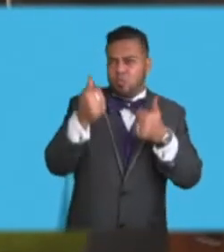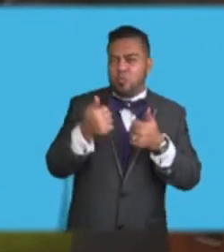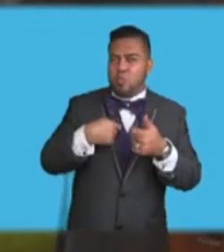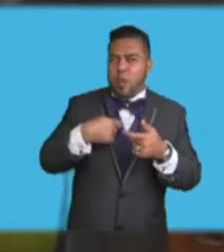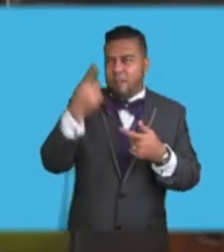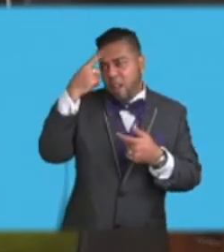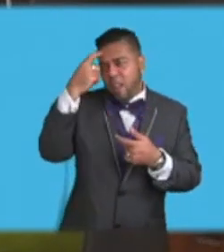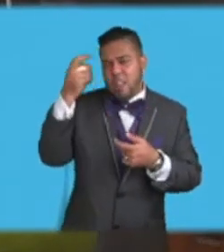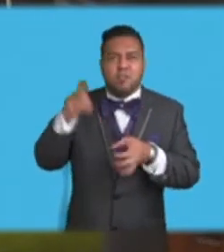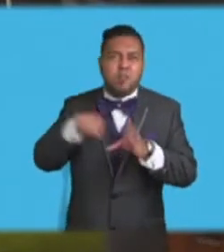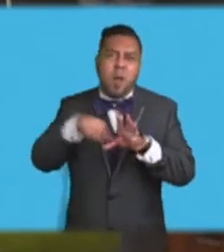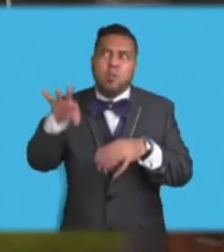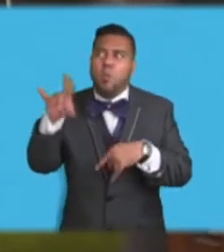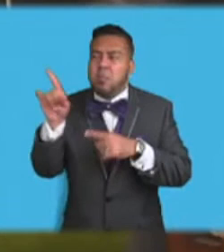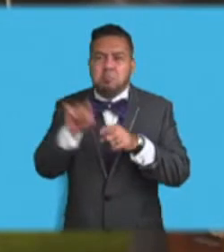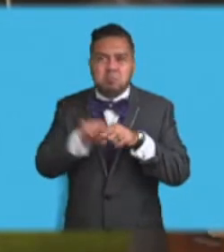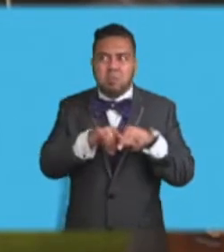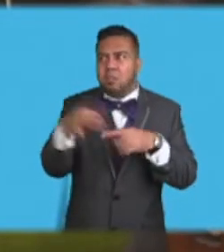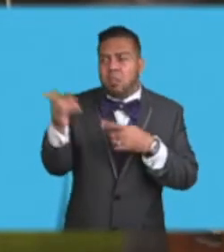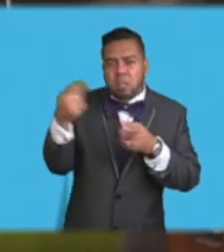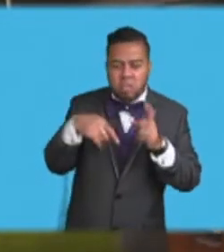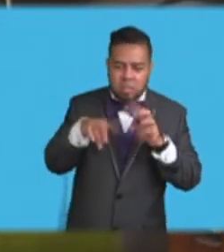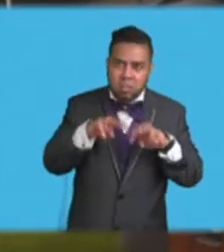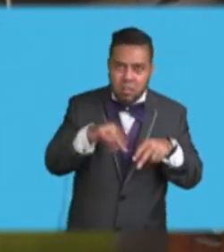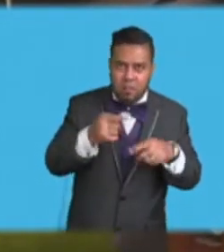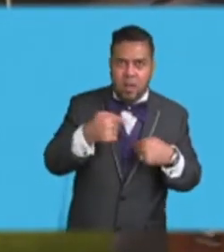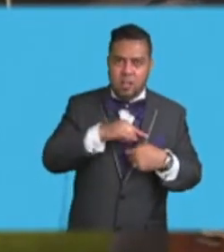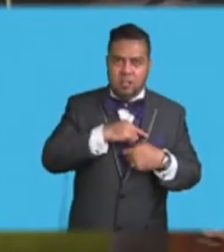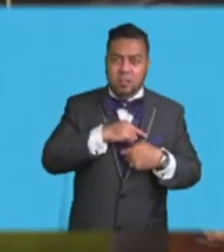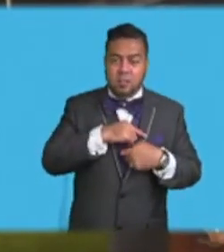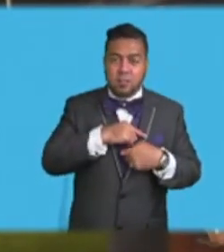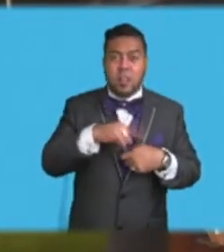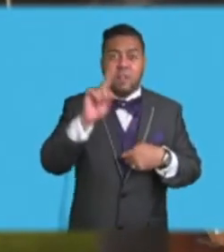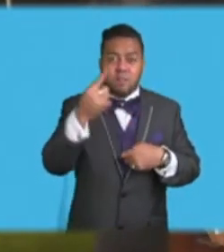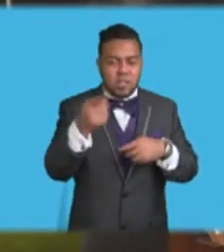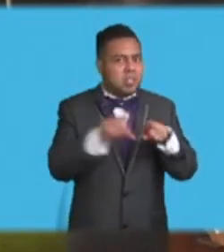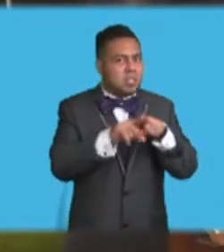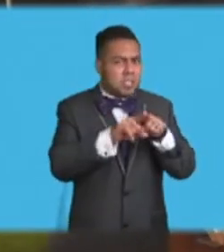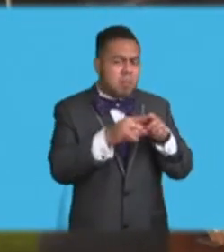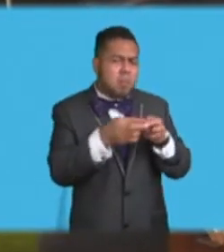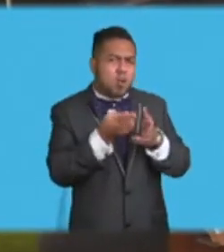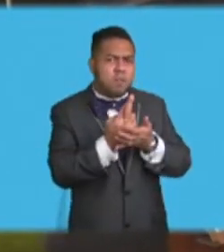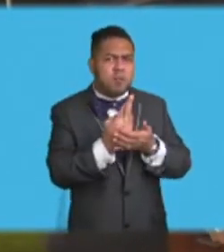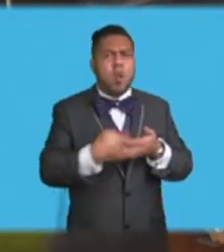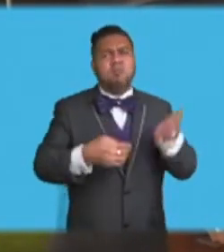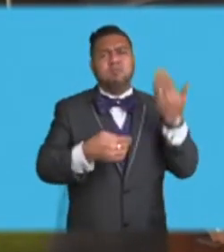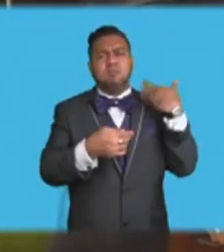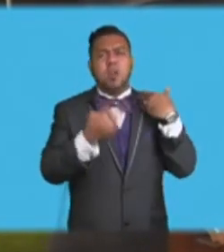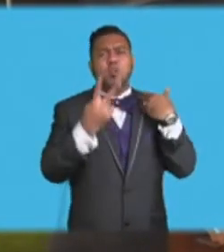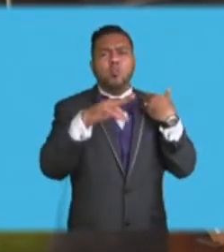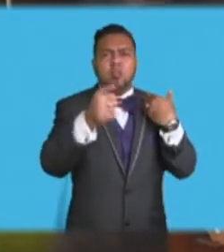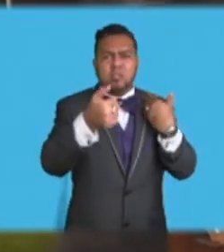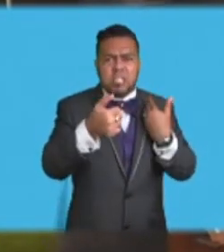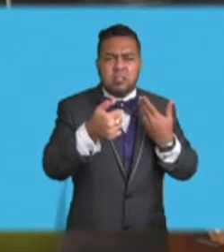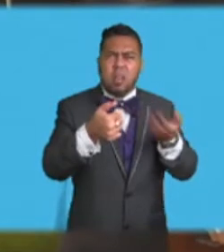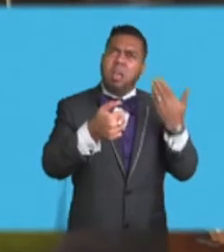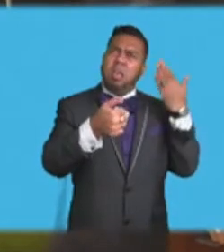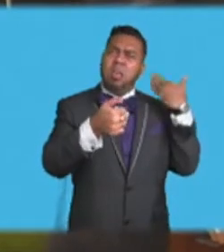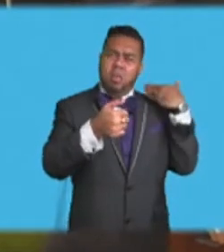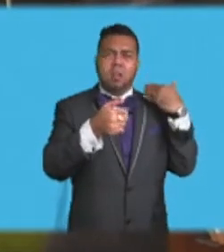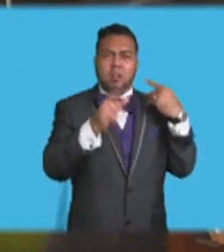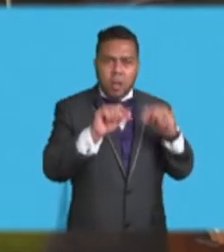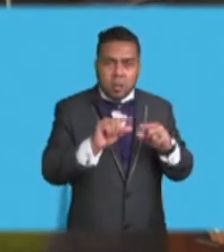third-party assessment. The first similar review was conducted in 2006 under the IMF's Financial Sector Assessment